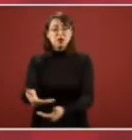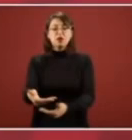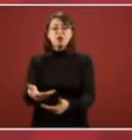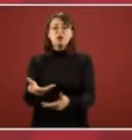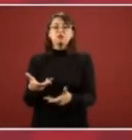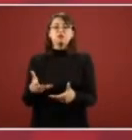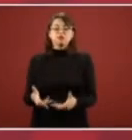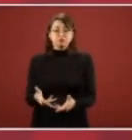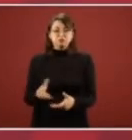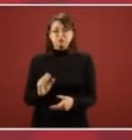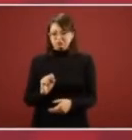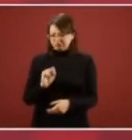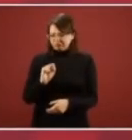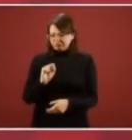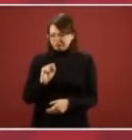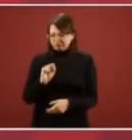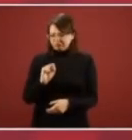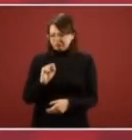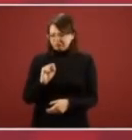bienestar.